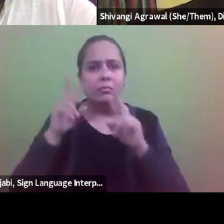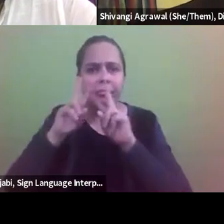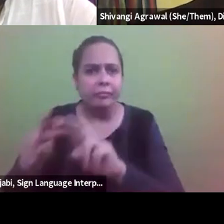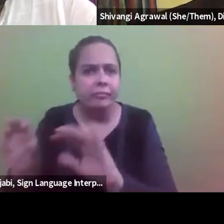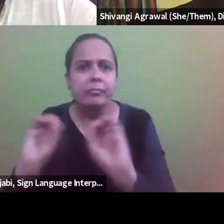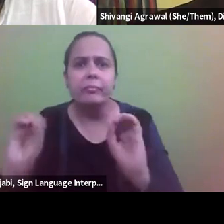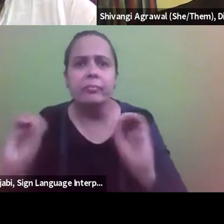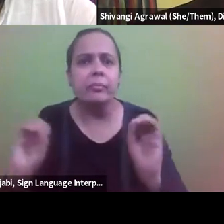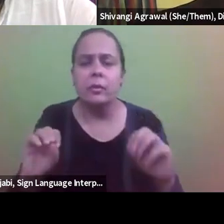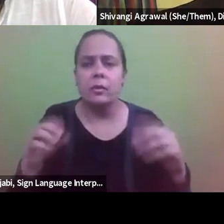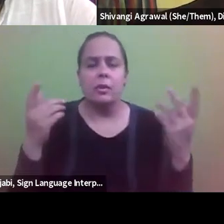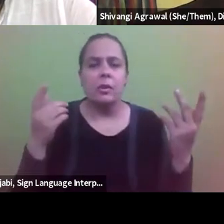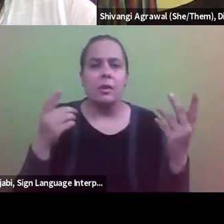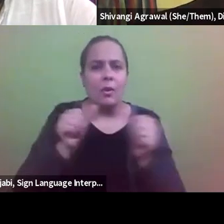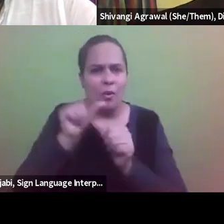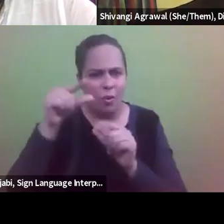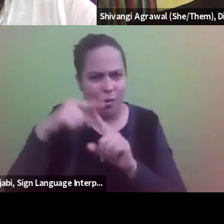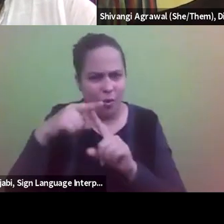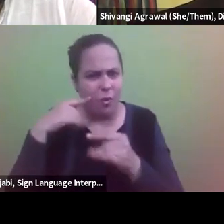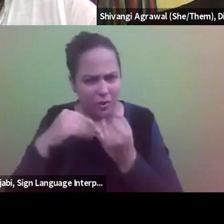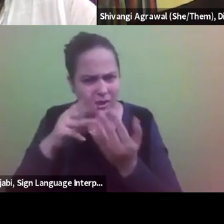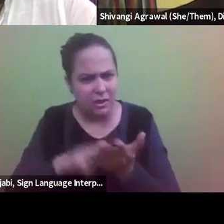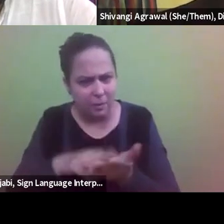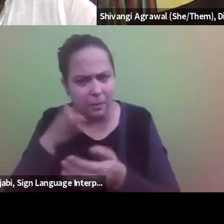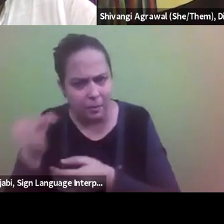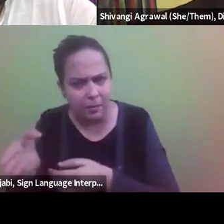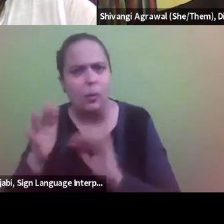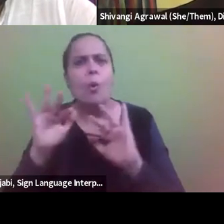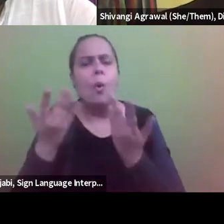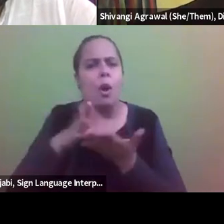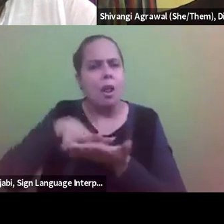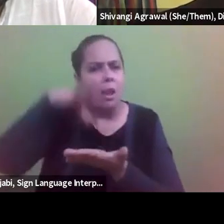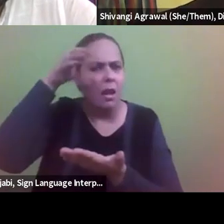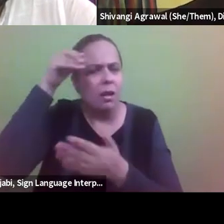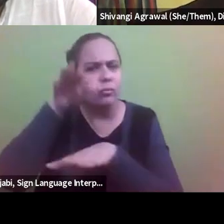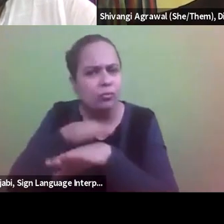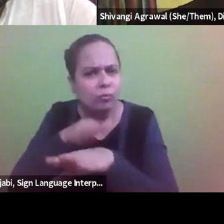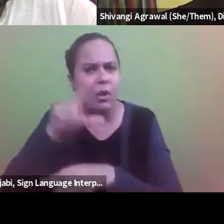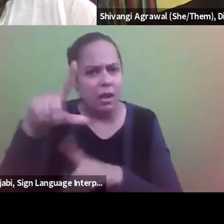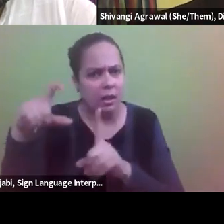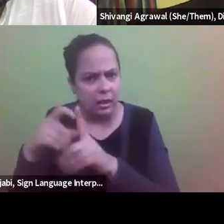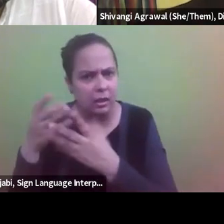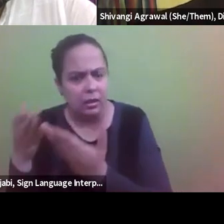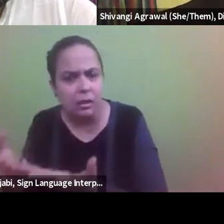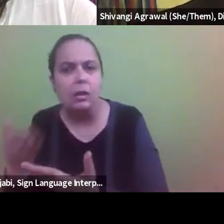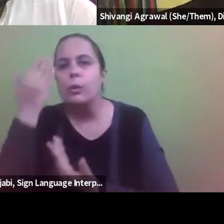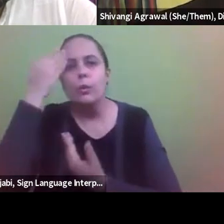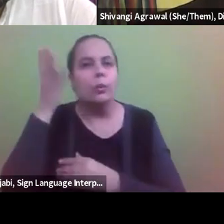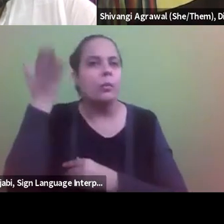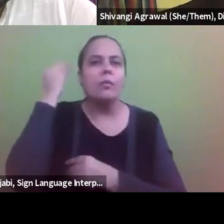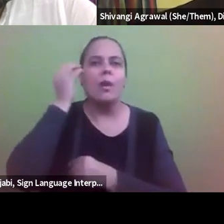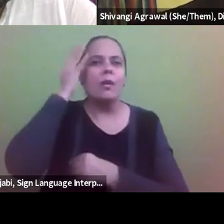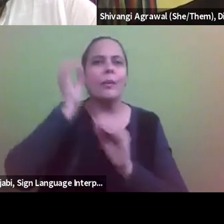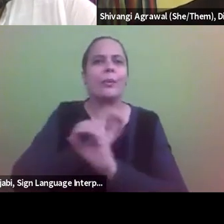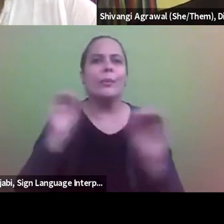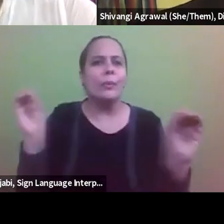autism themselves, who have learning disabilities themselves, speak out instead of their family members or caregivers, who are often our